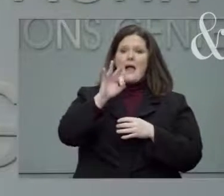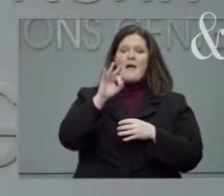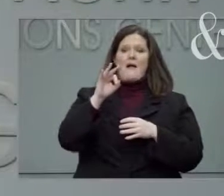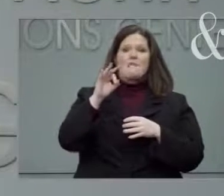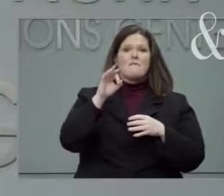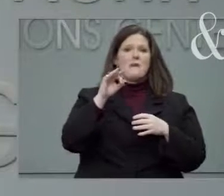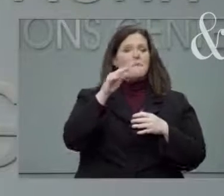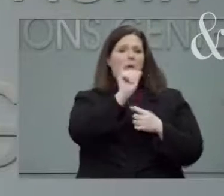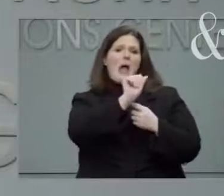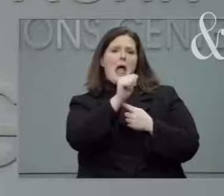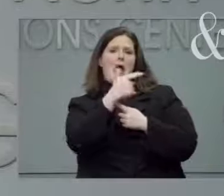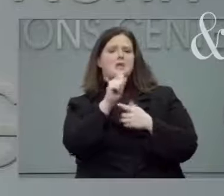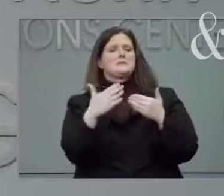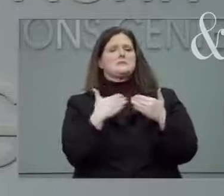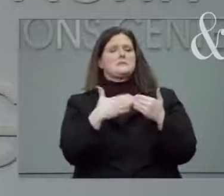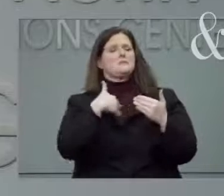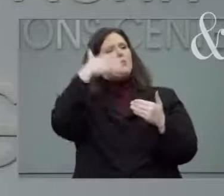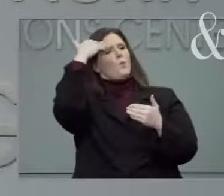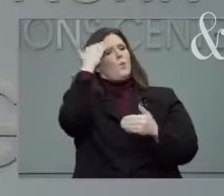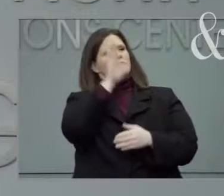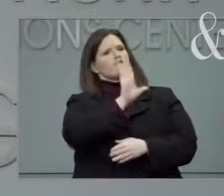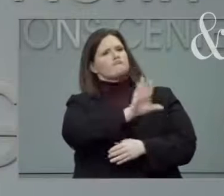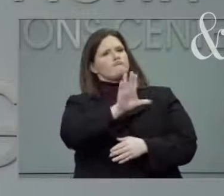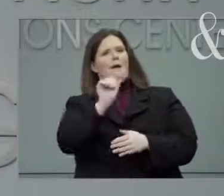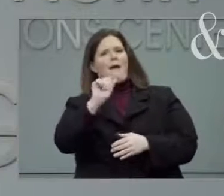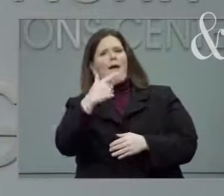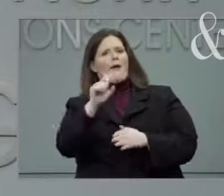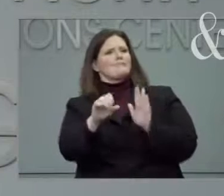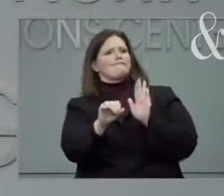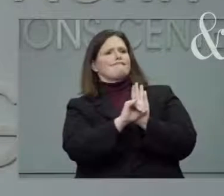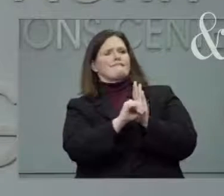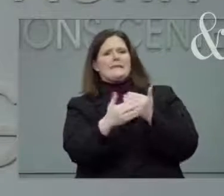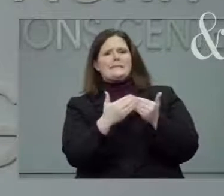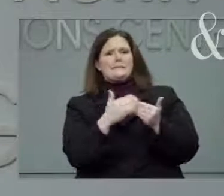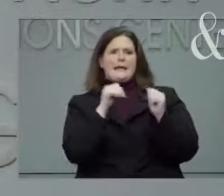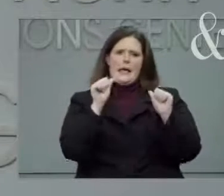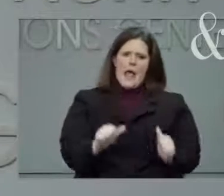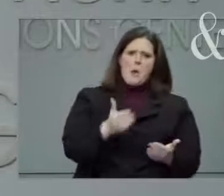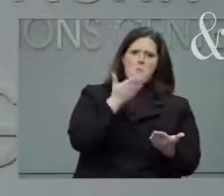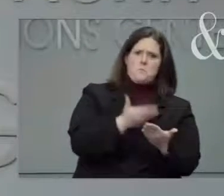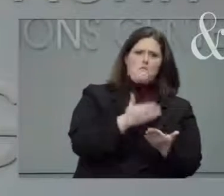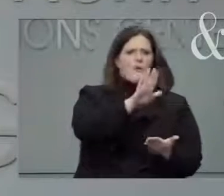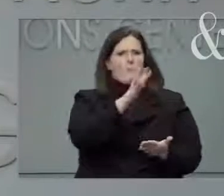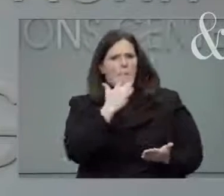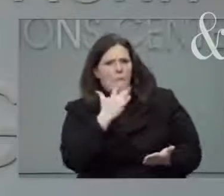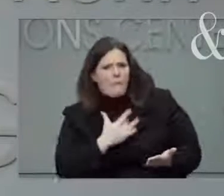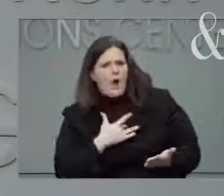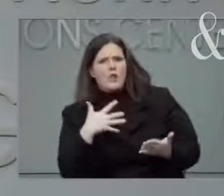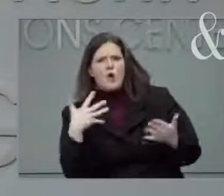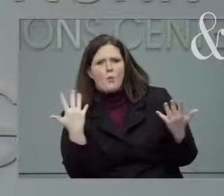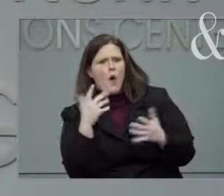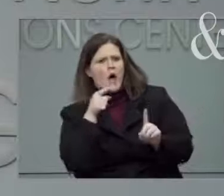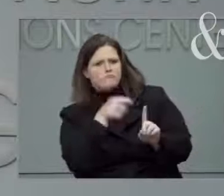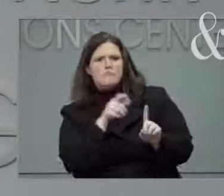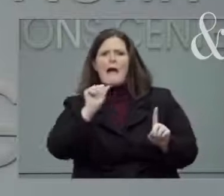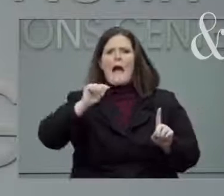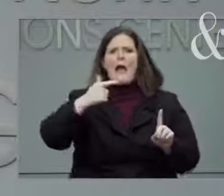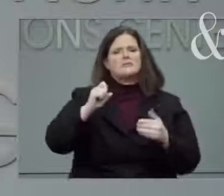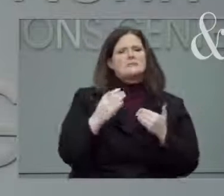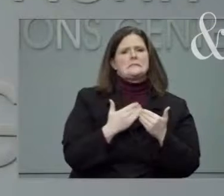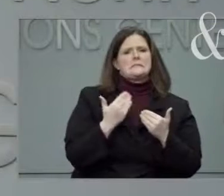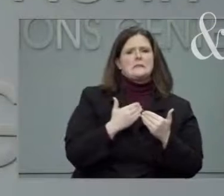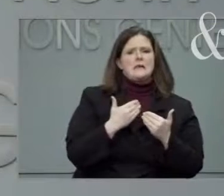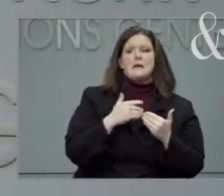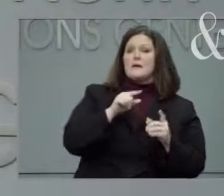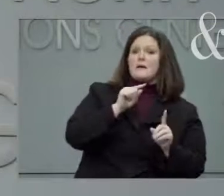get into what people do for a living, that it makes it harder. We are strongly